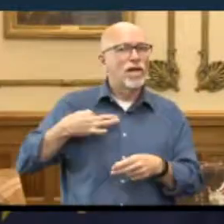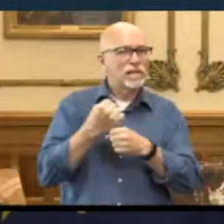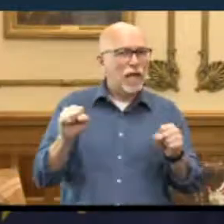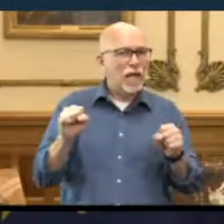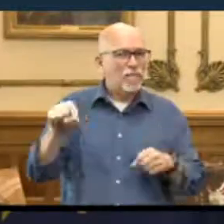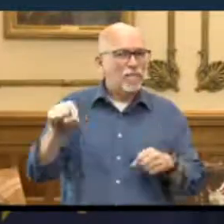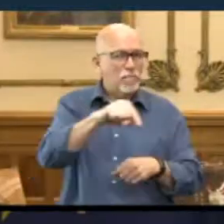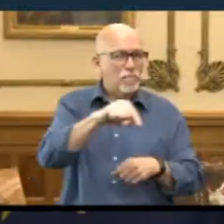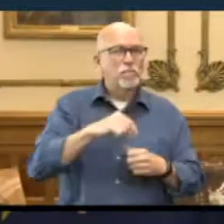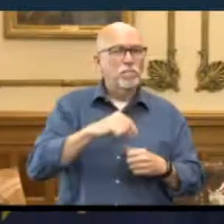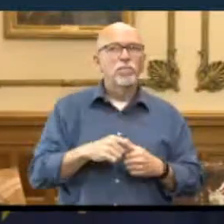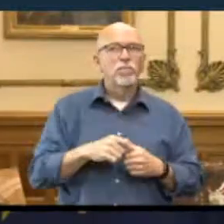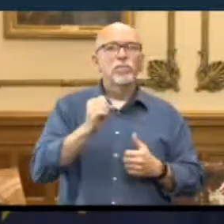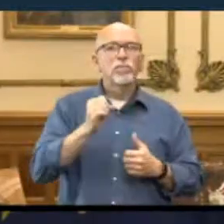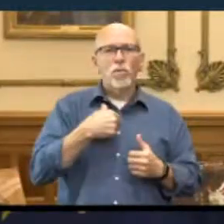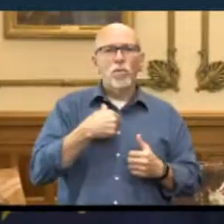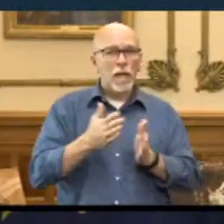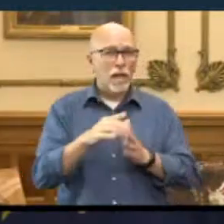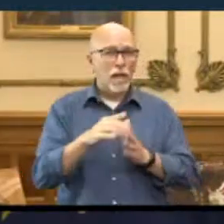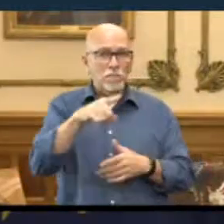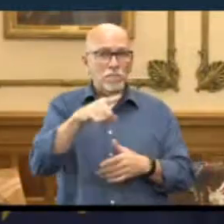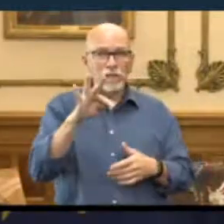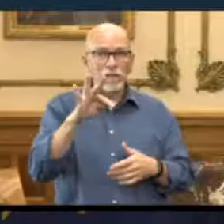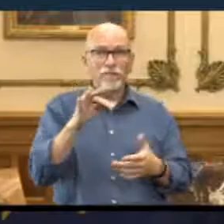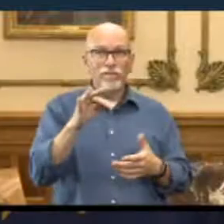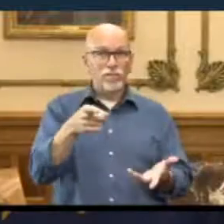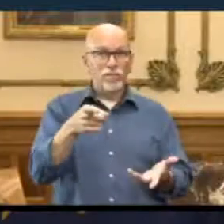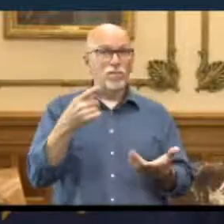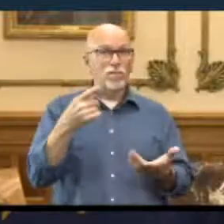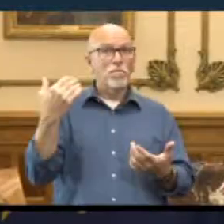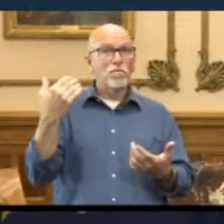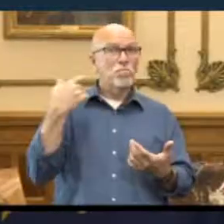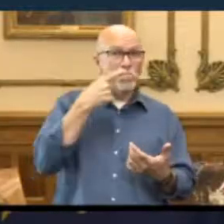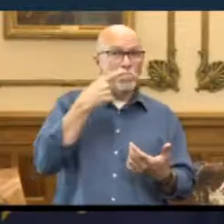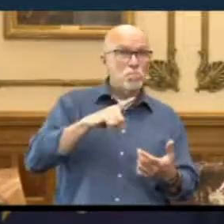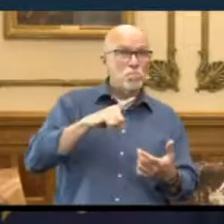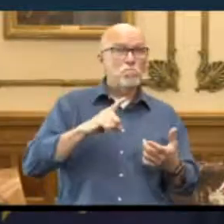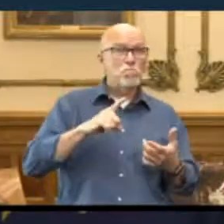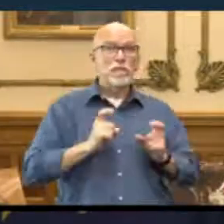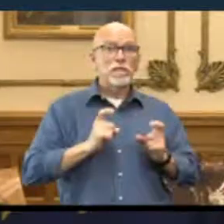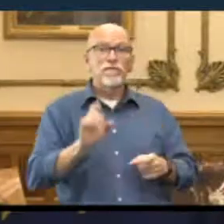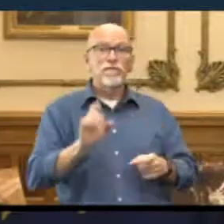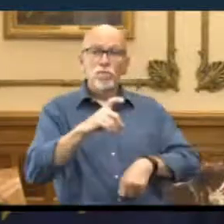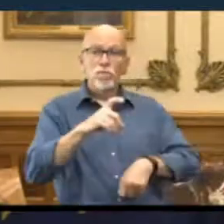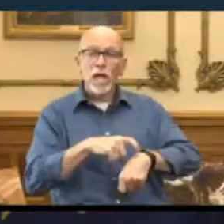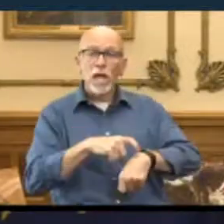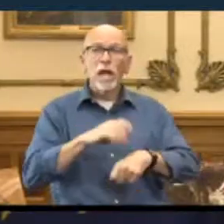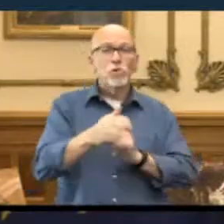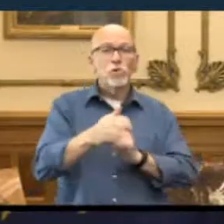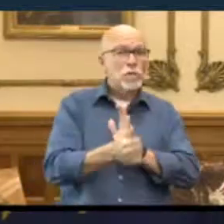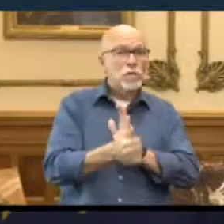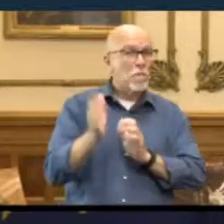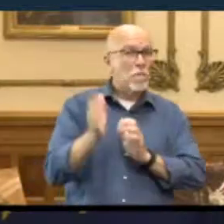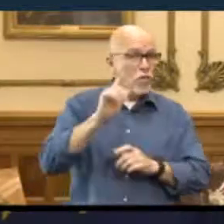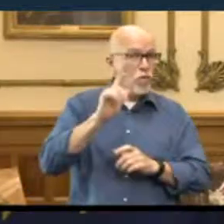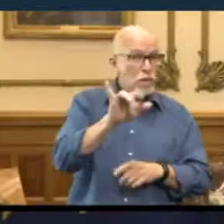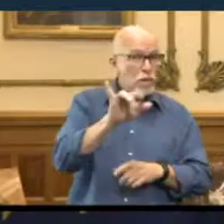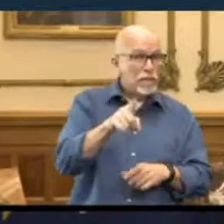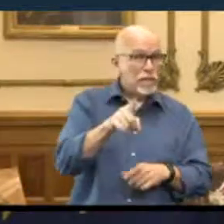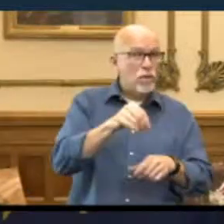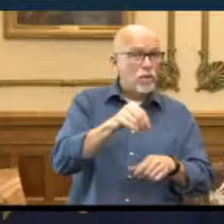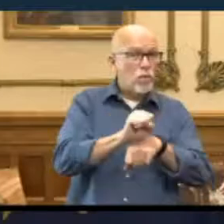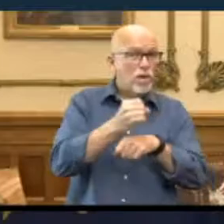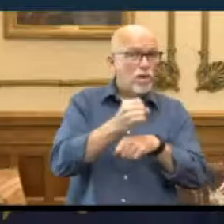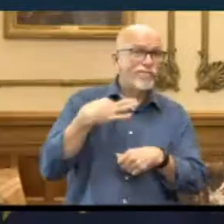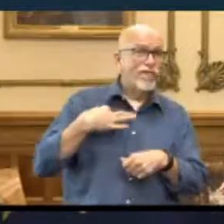safe. So we would ask that if you were giving of your time and talent and treasure in the past to food banks, we would